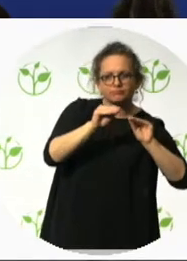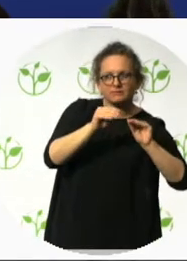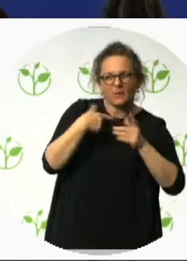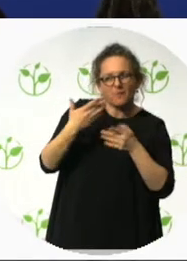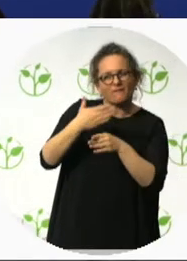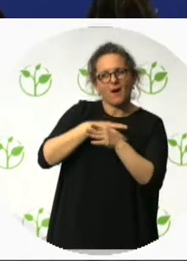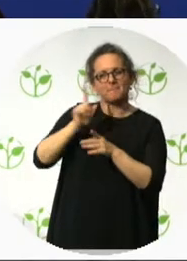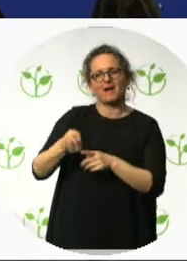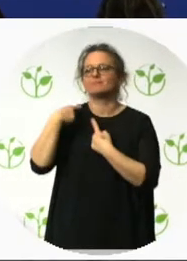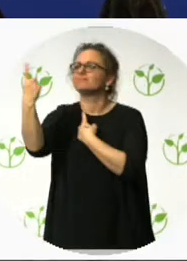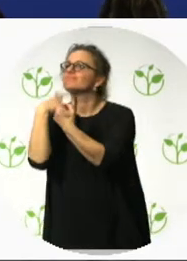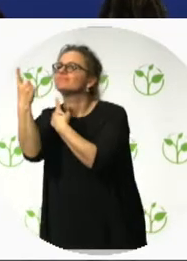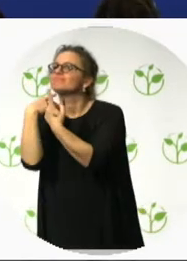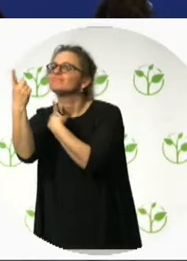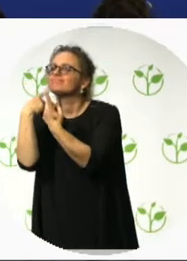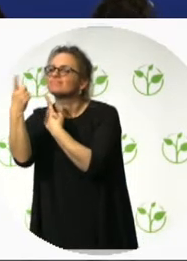really attend these